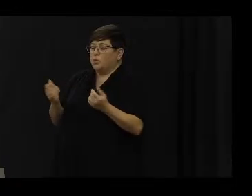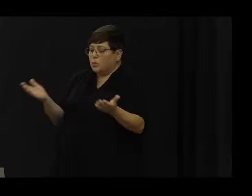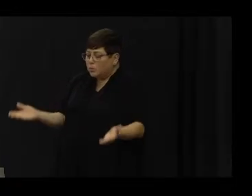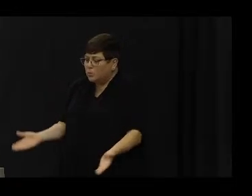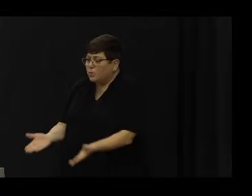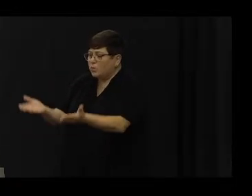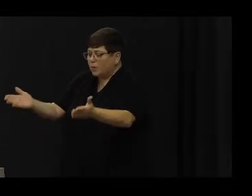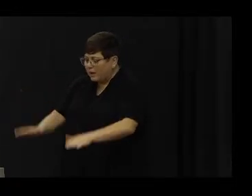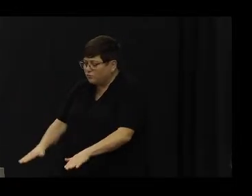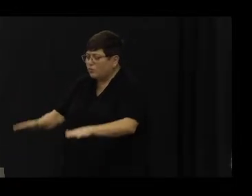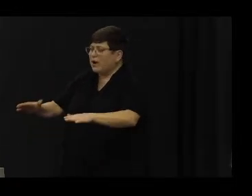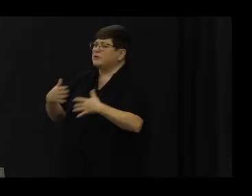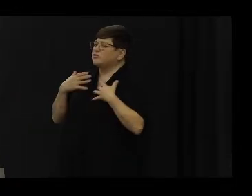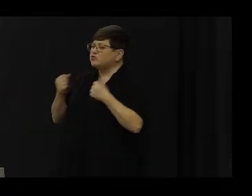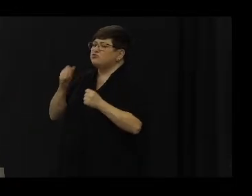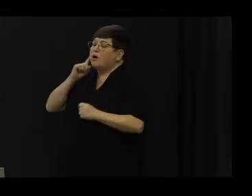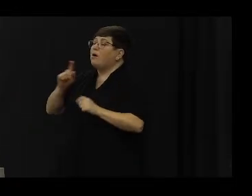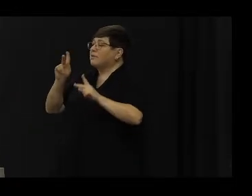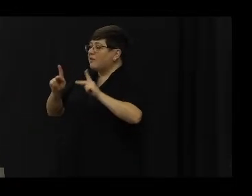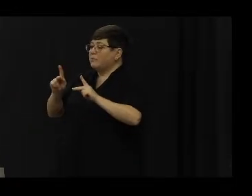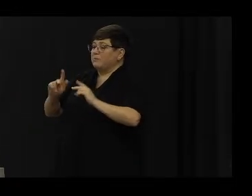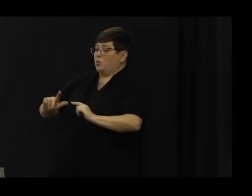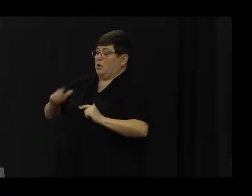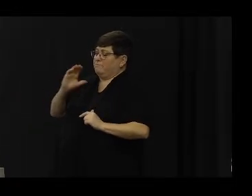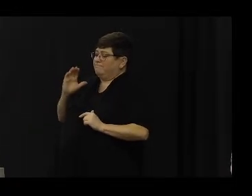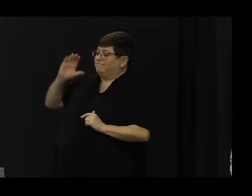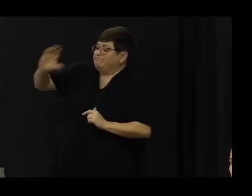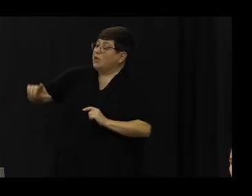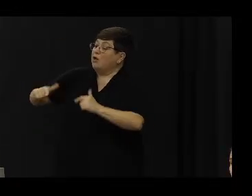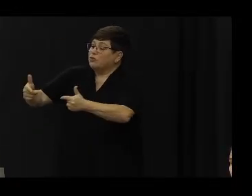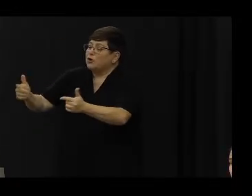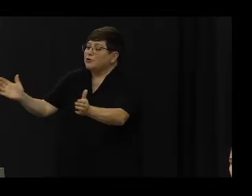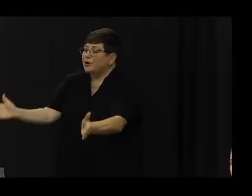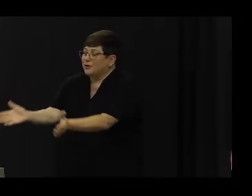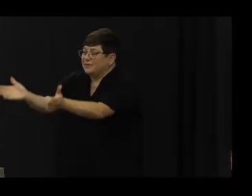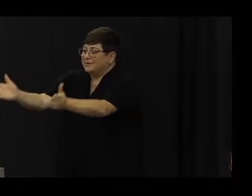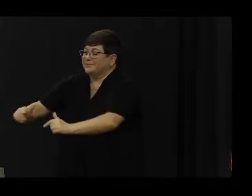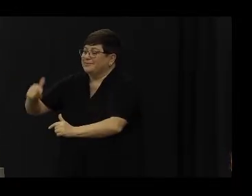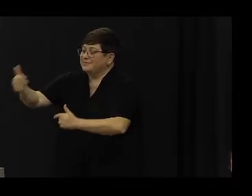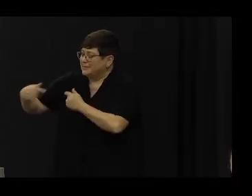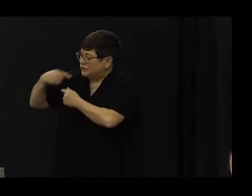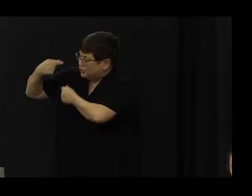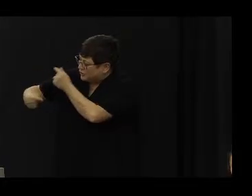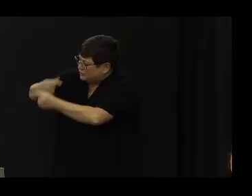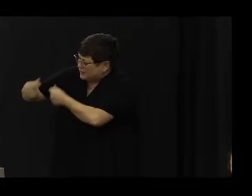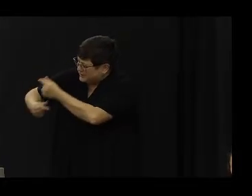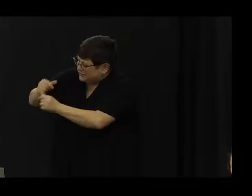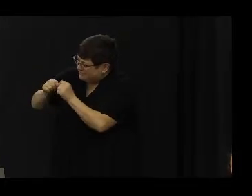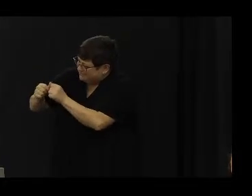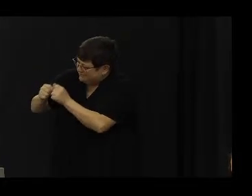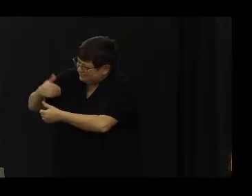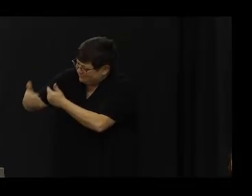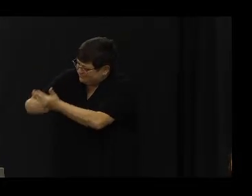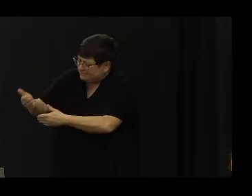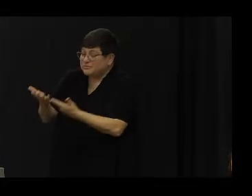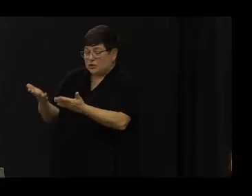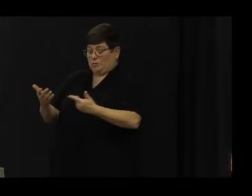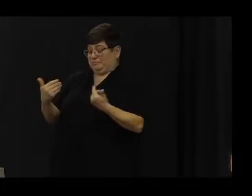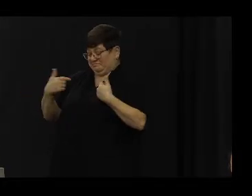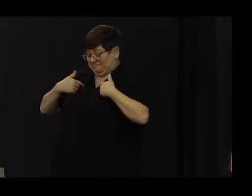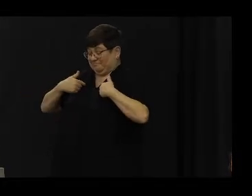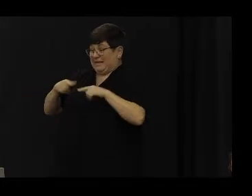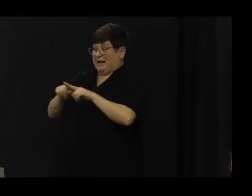people who will raise up strong deaf people who will raise up strong deaf people. So I want to say as a